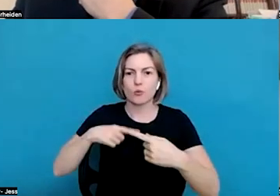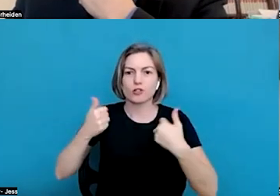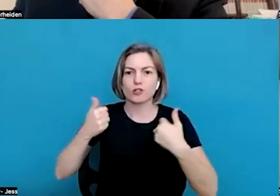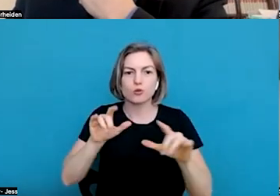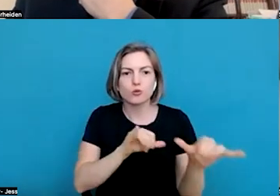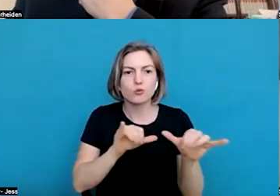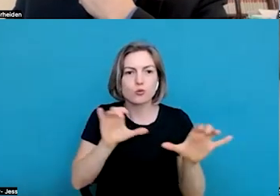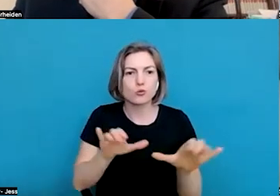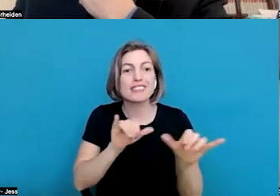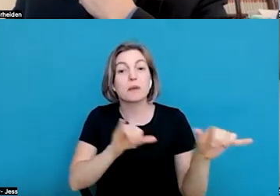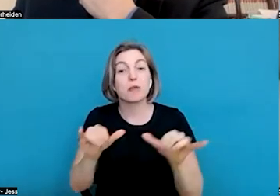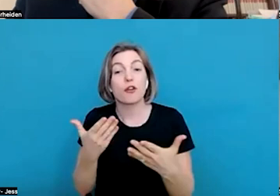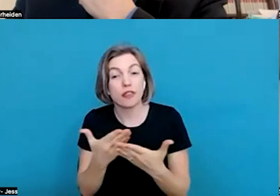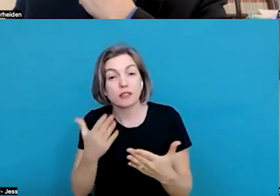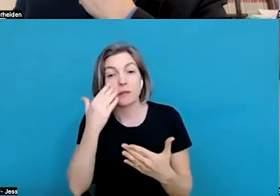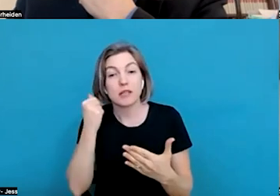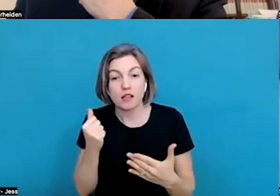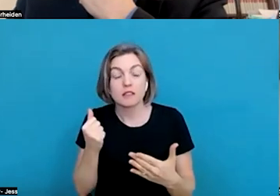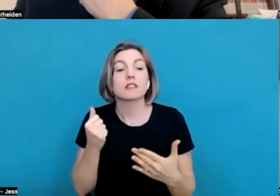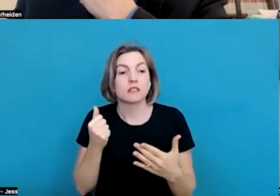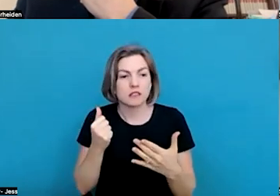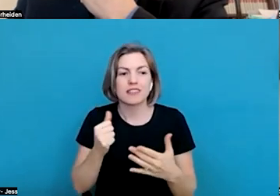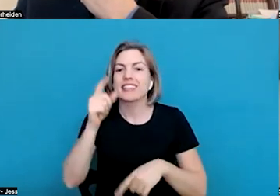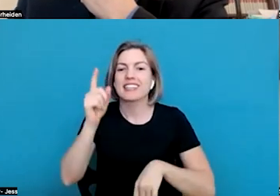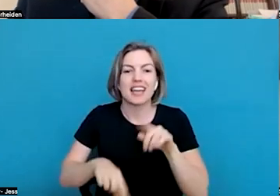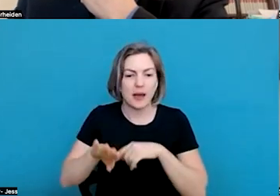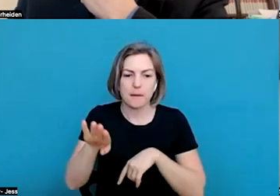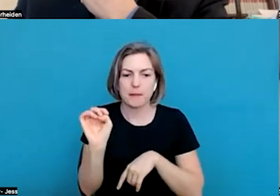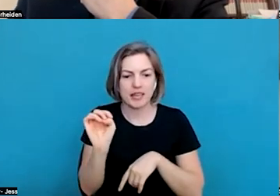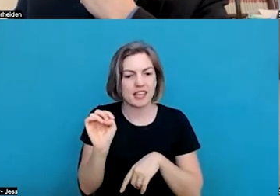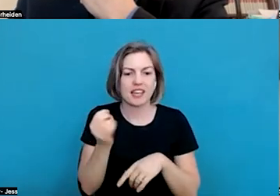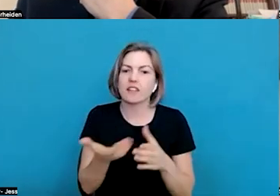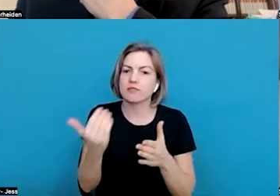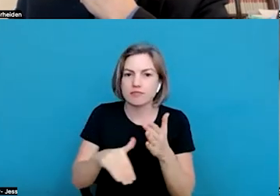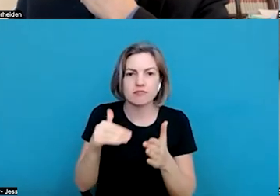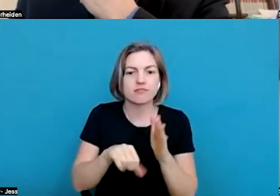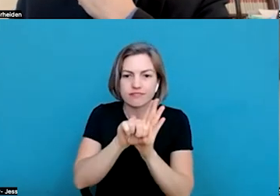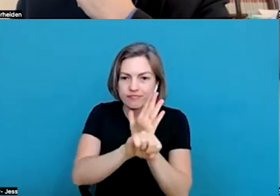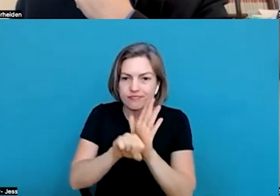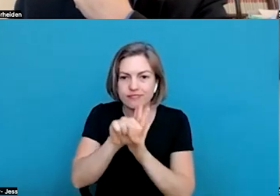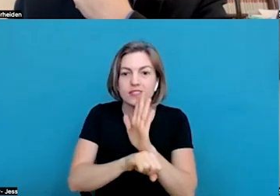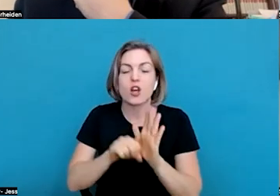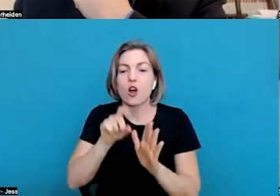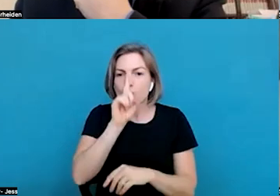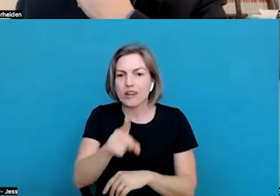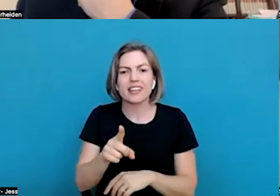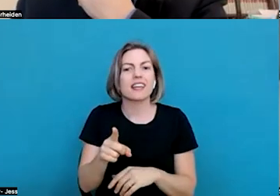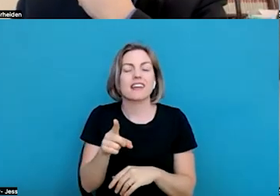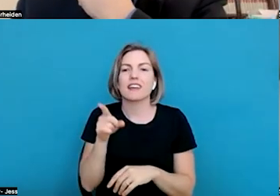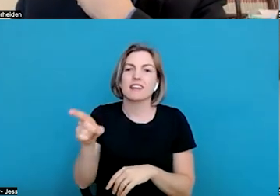things, because it just cannot be overstated how deeply